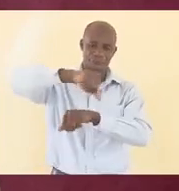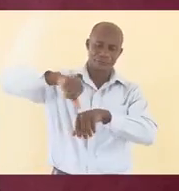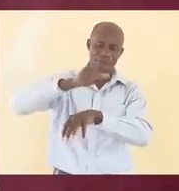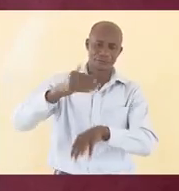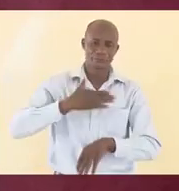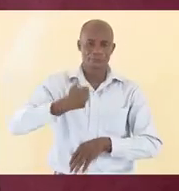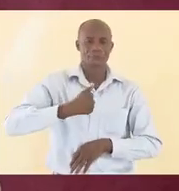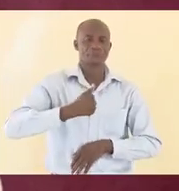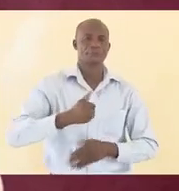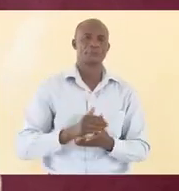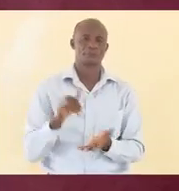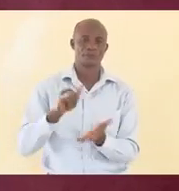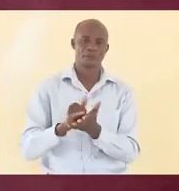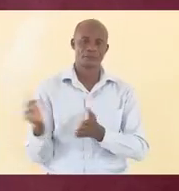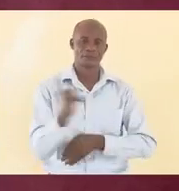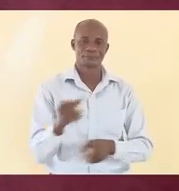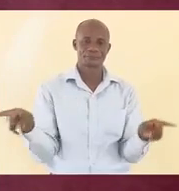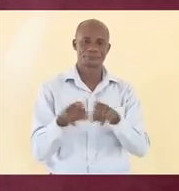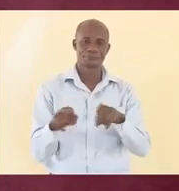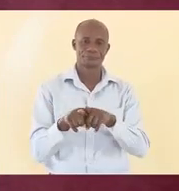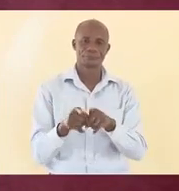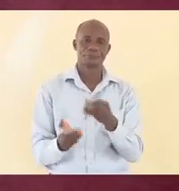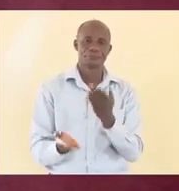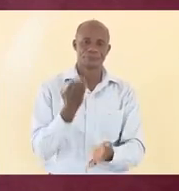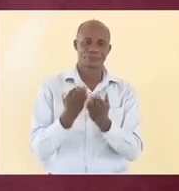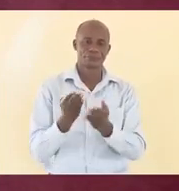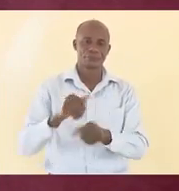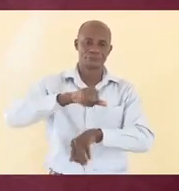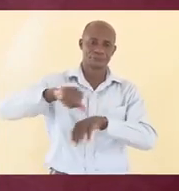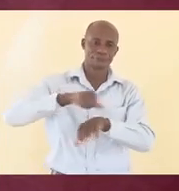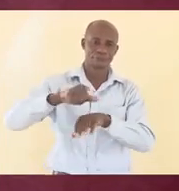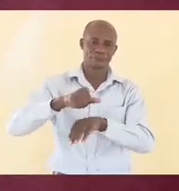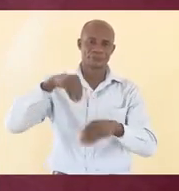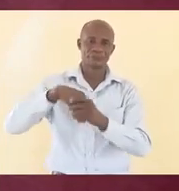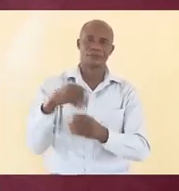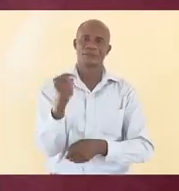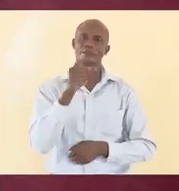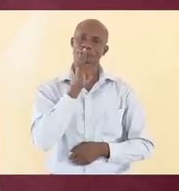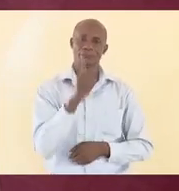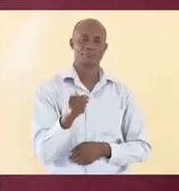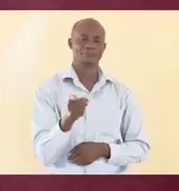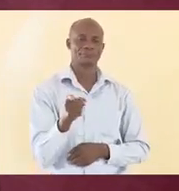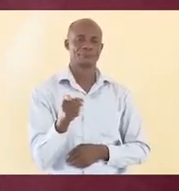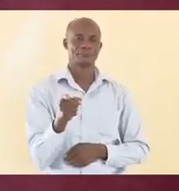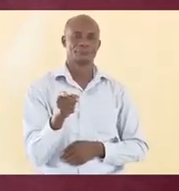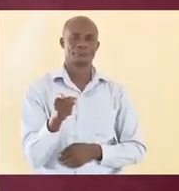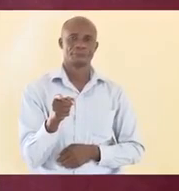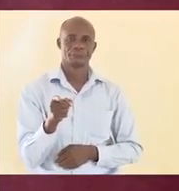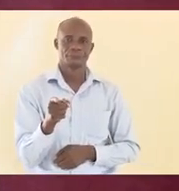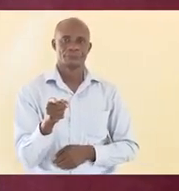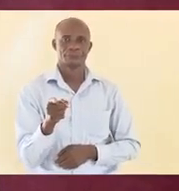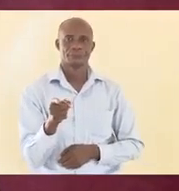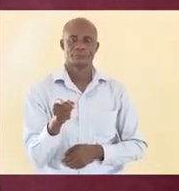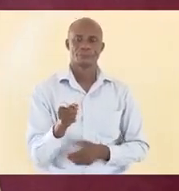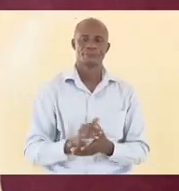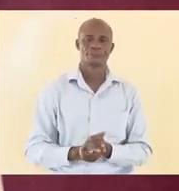consecrate myself, that they also may be consecrated in the truth.